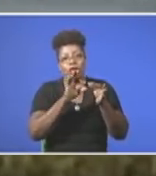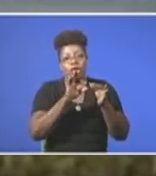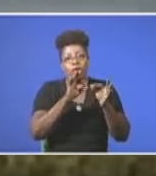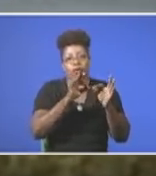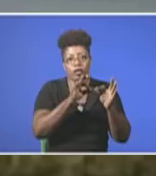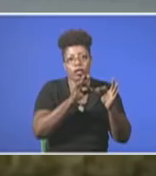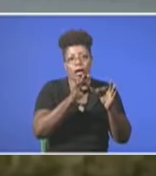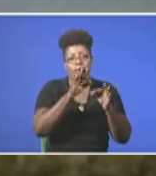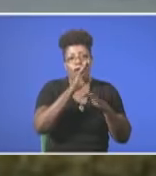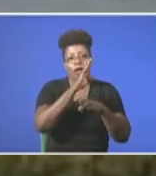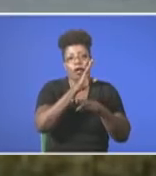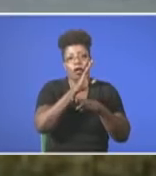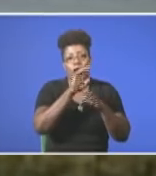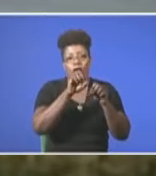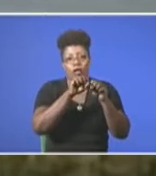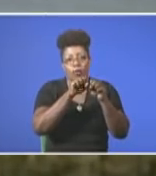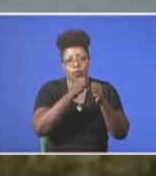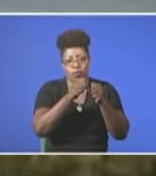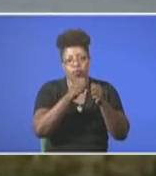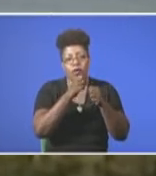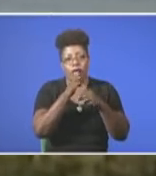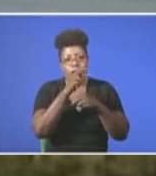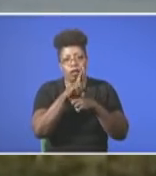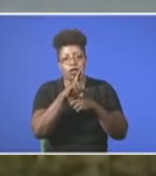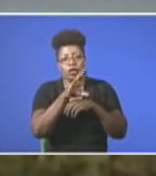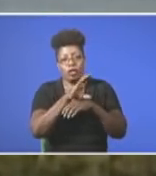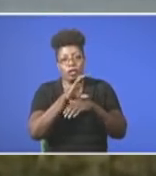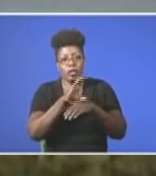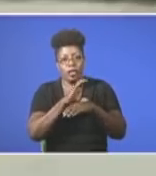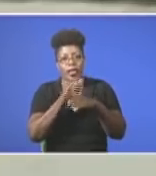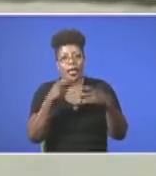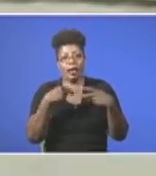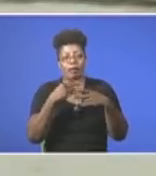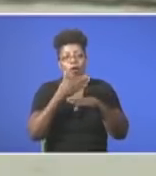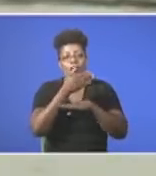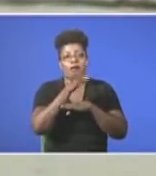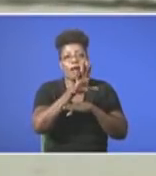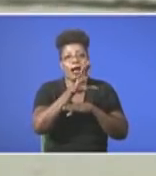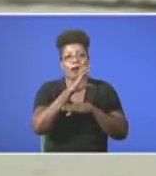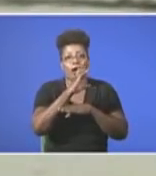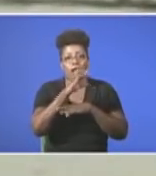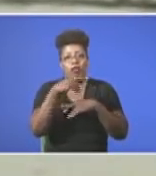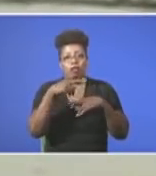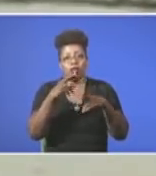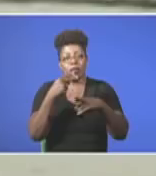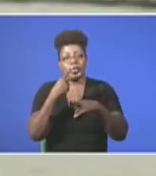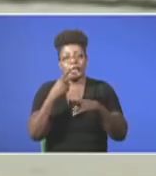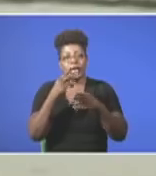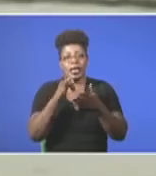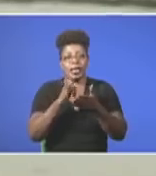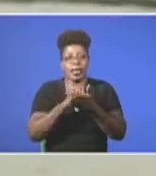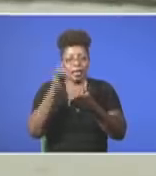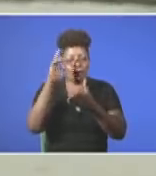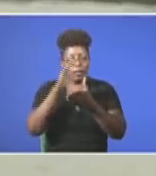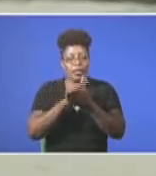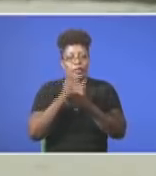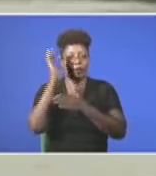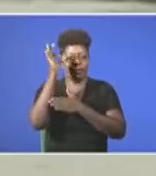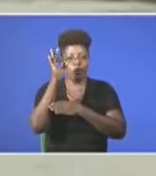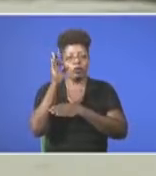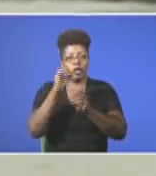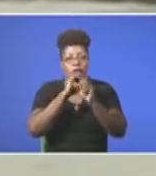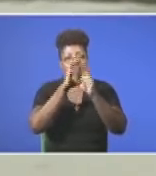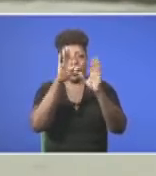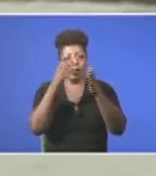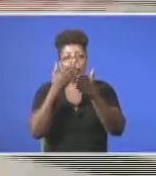Key that also has over 500 rooms. He believes the future is bright for the Grand Lucayan as there is great interest in